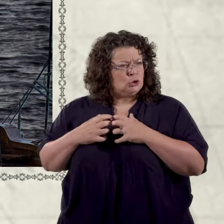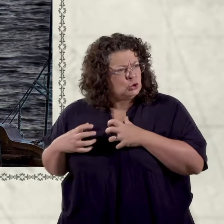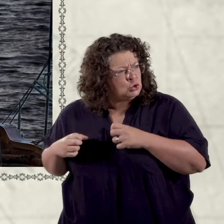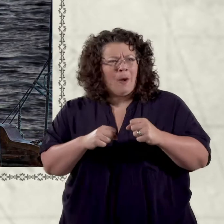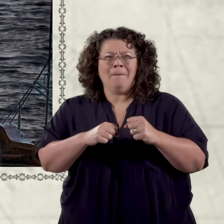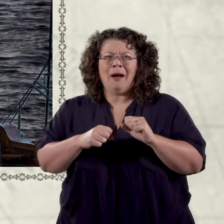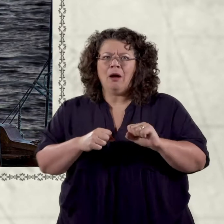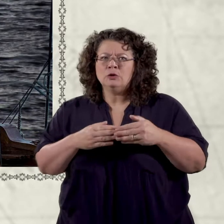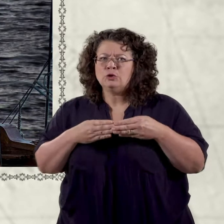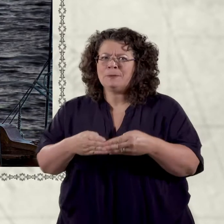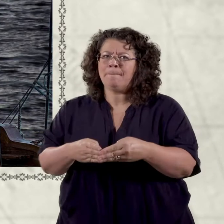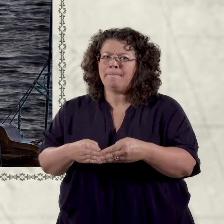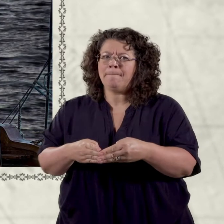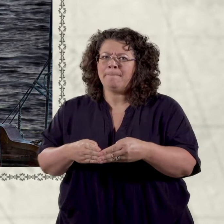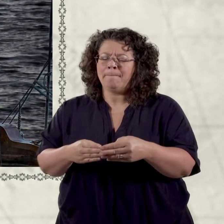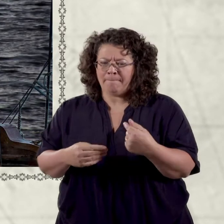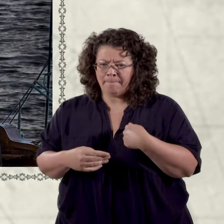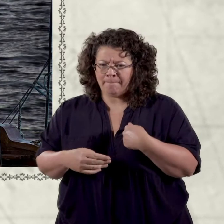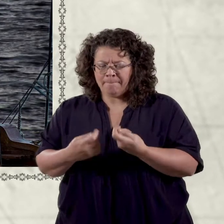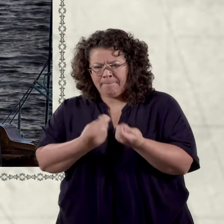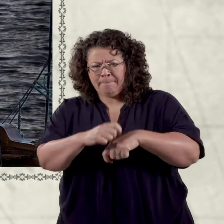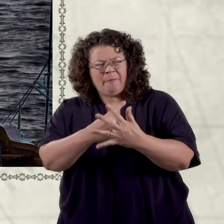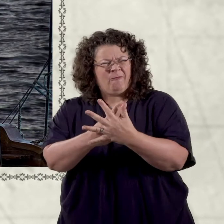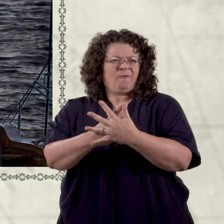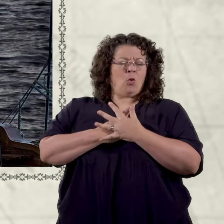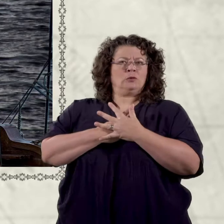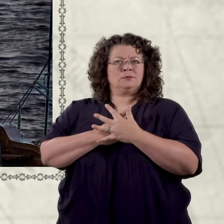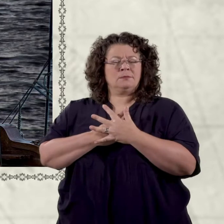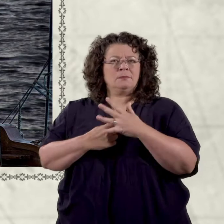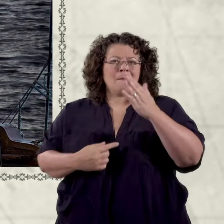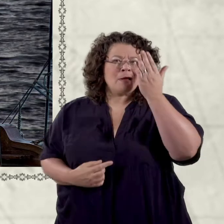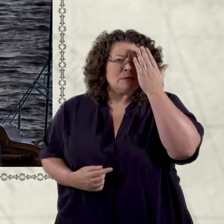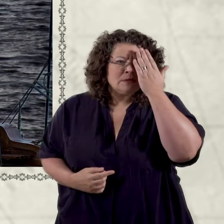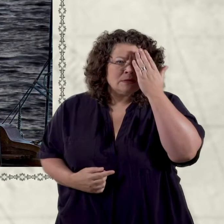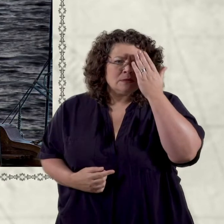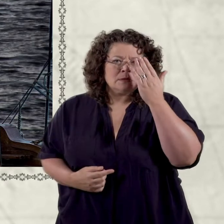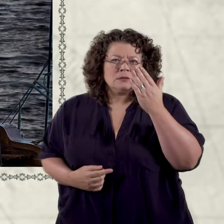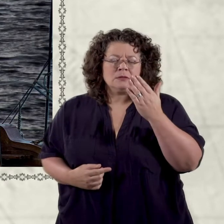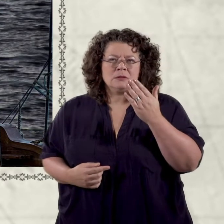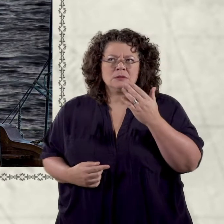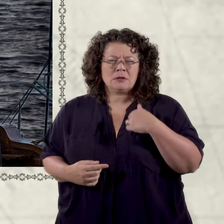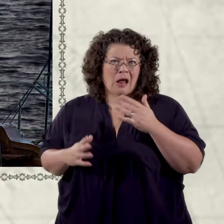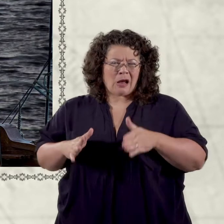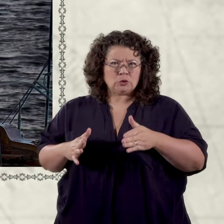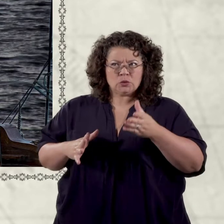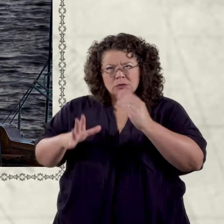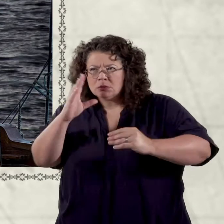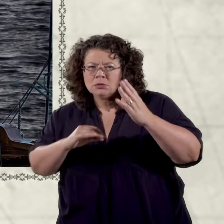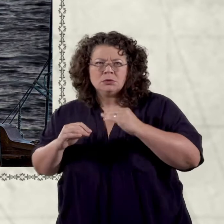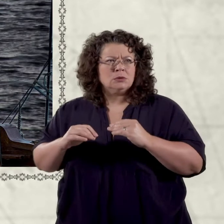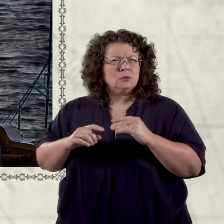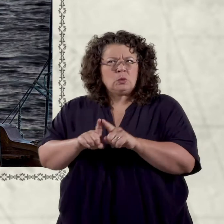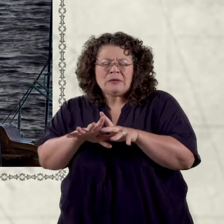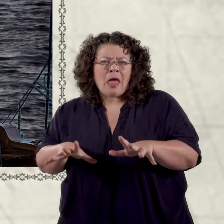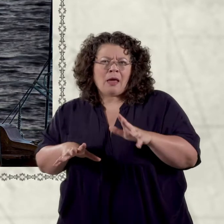me onto their ship. I was then made to be a pirate. I had to experience a pirate's life for